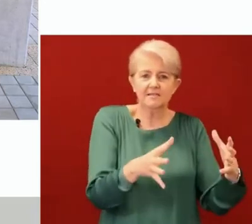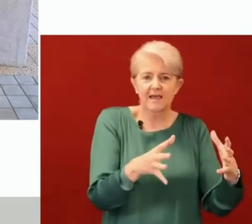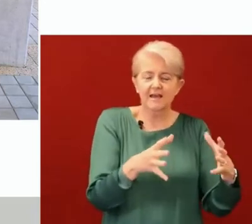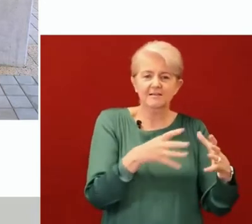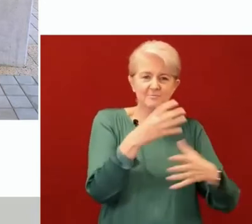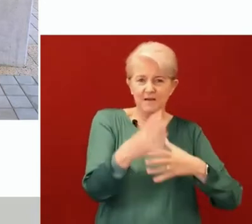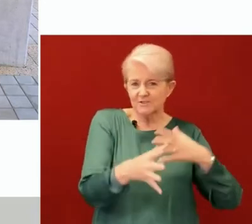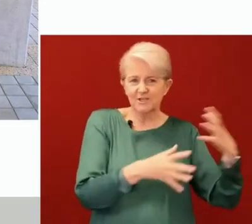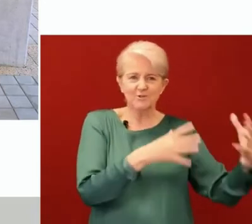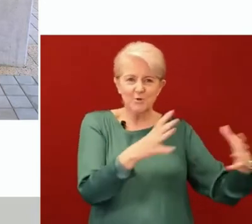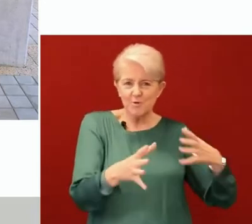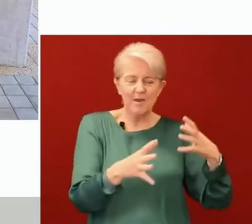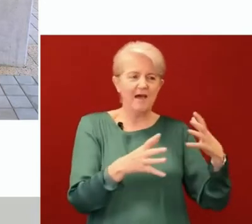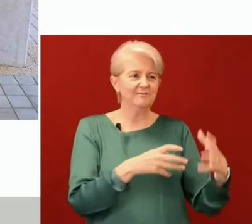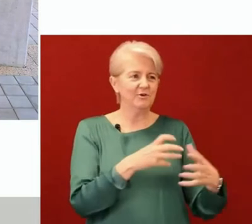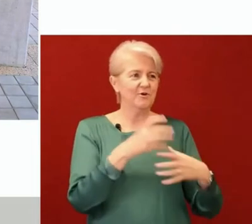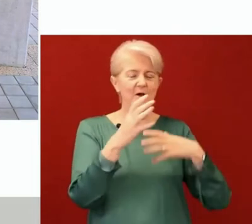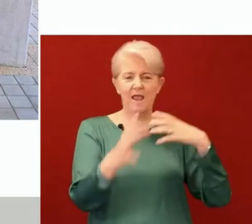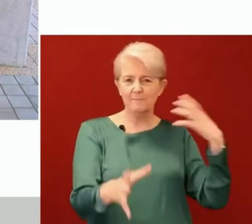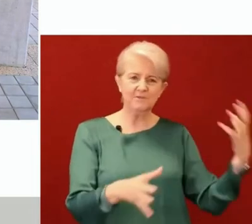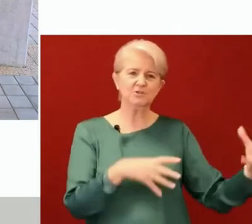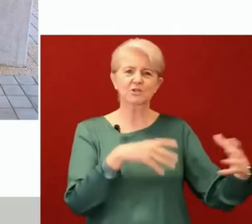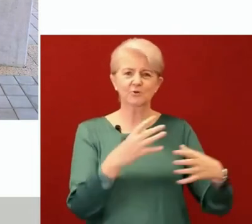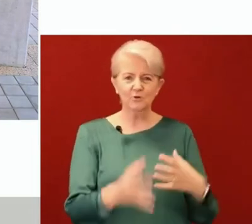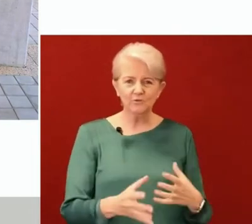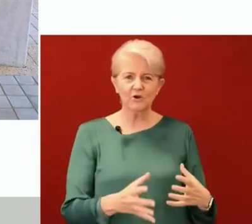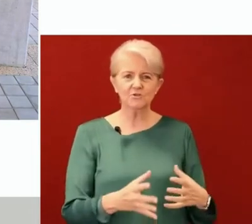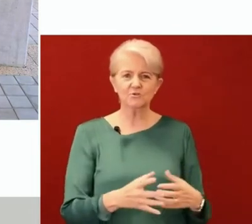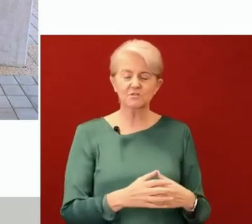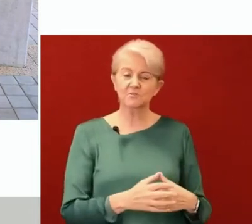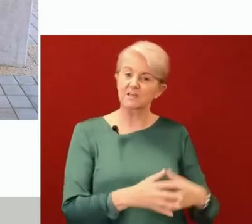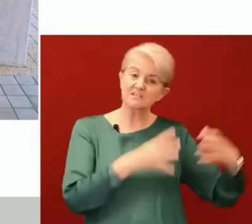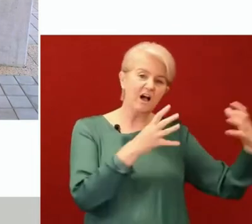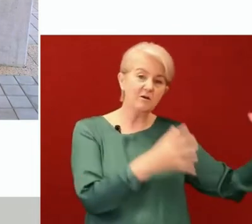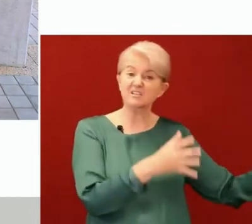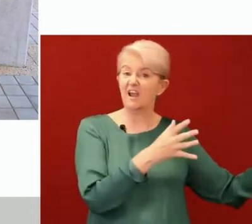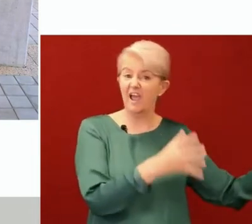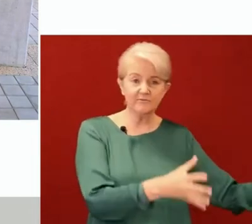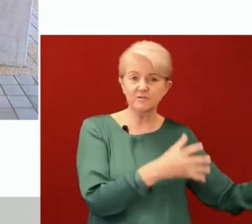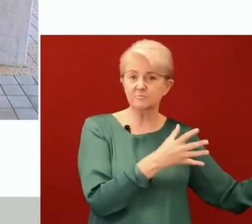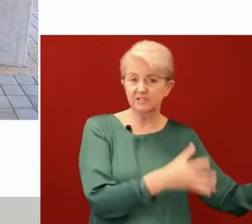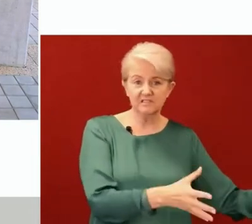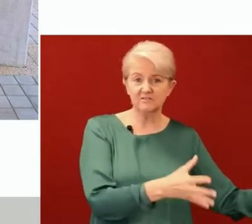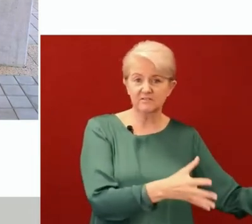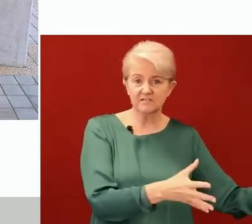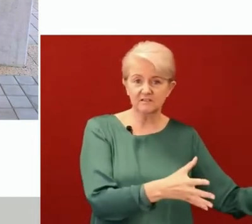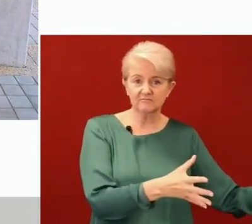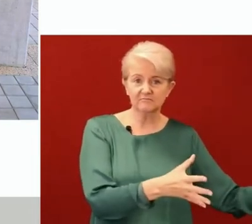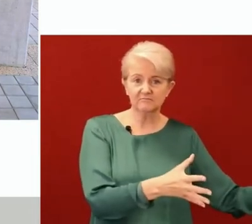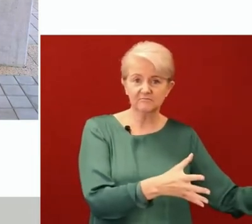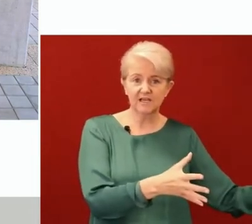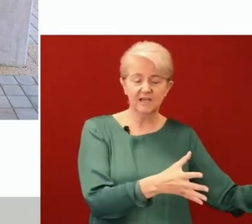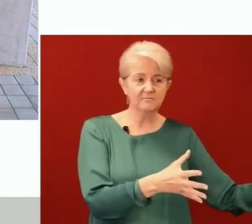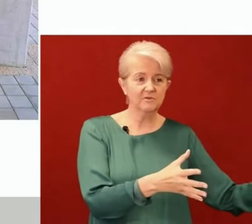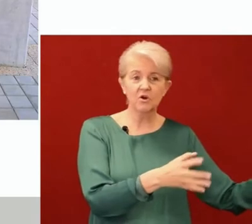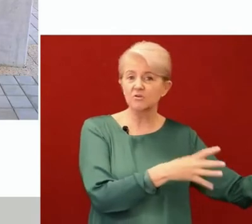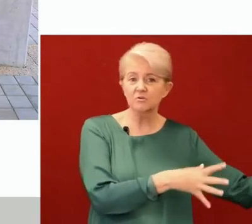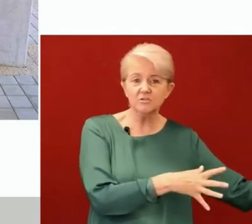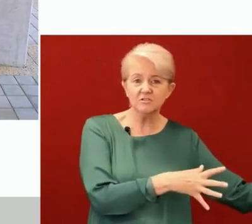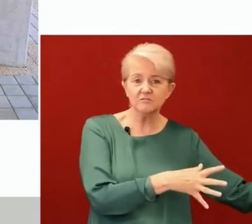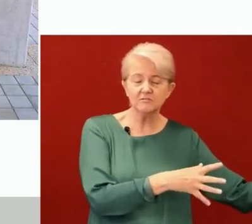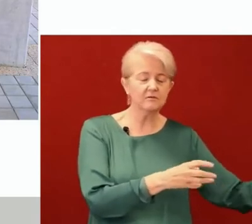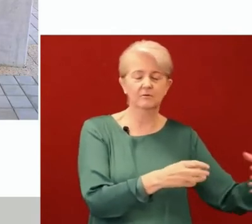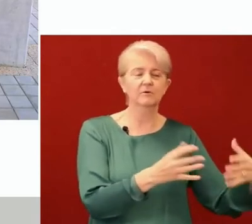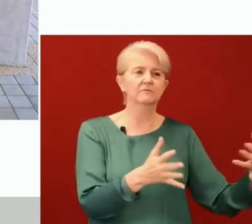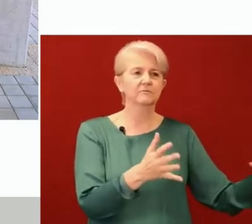Prior to that, as much as I talk about, you know, my ambition and all of those sorts of things, I was an average police officer. Not